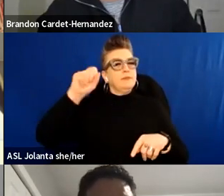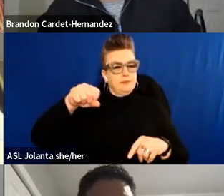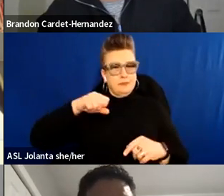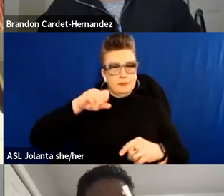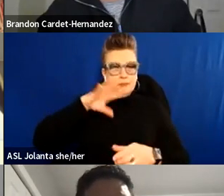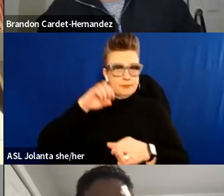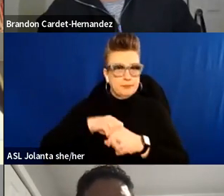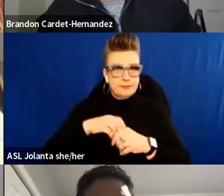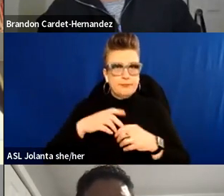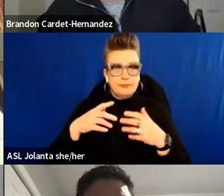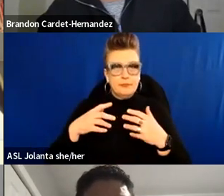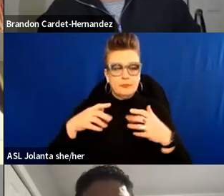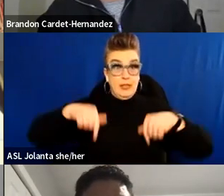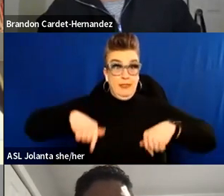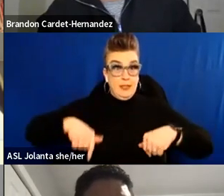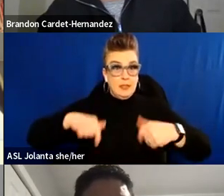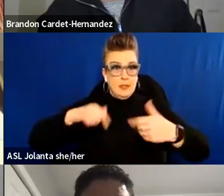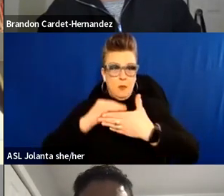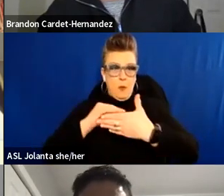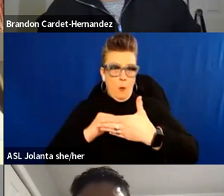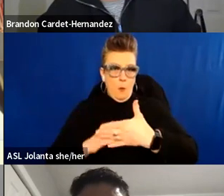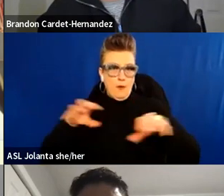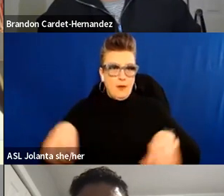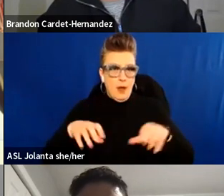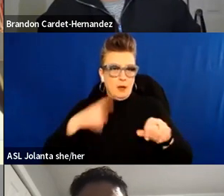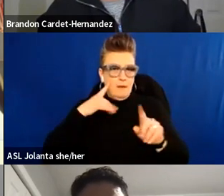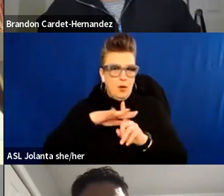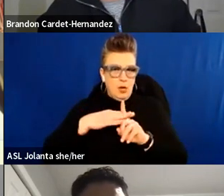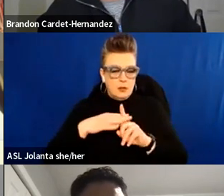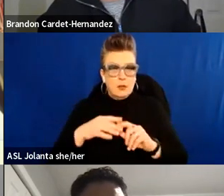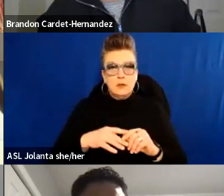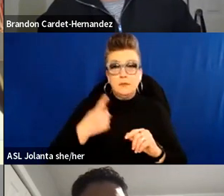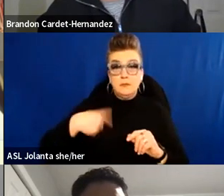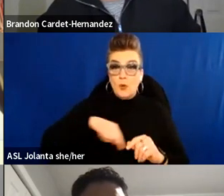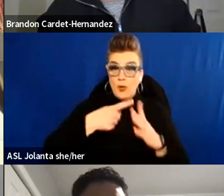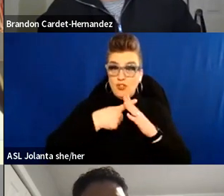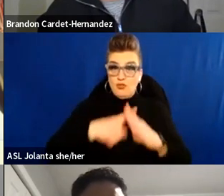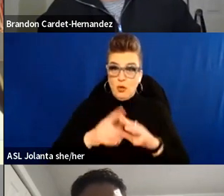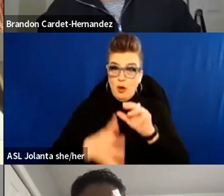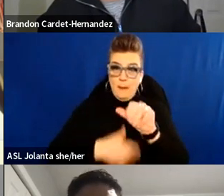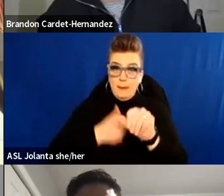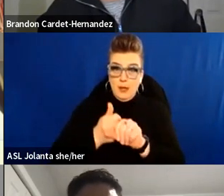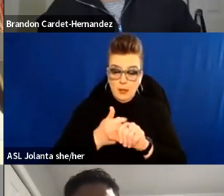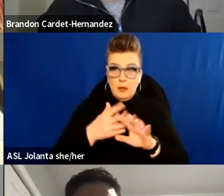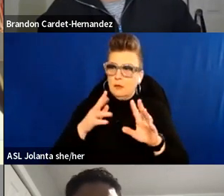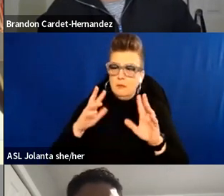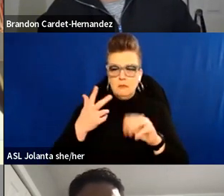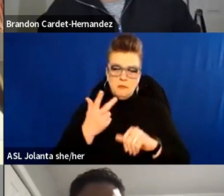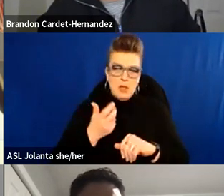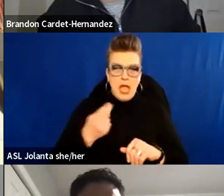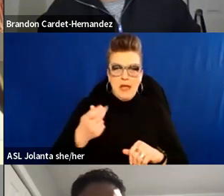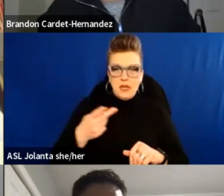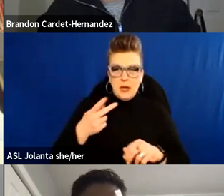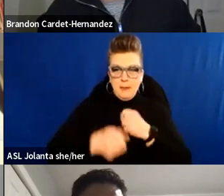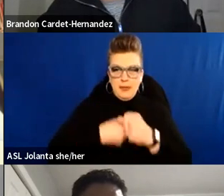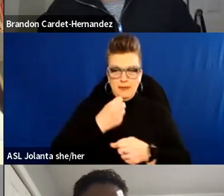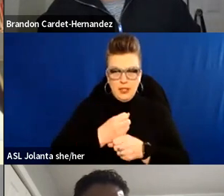over in this code of conduct just for contextual purposes we started updating the code of conduct on a cycle of every couple of years but